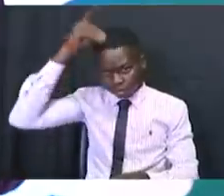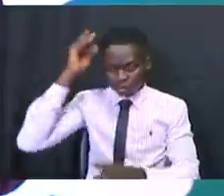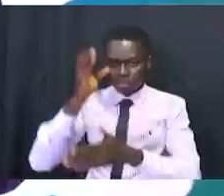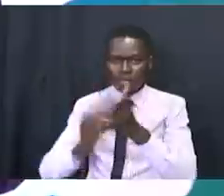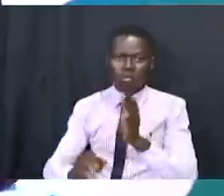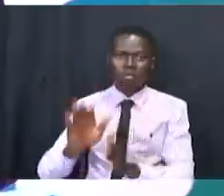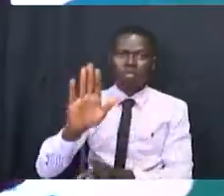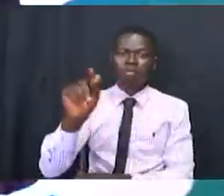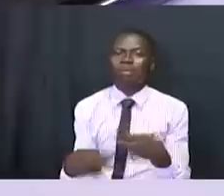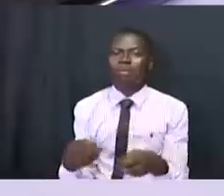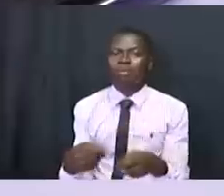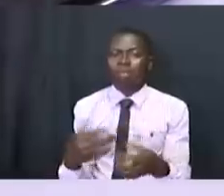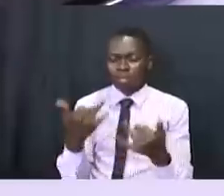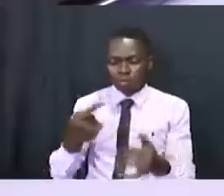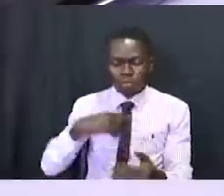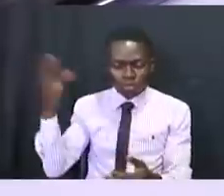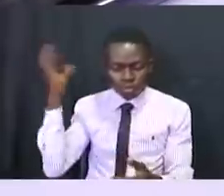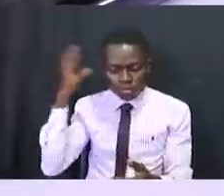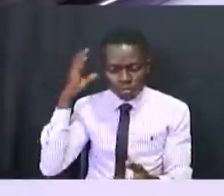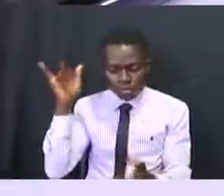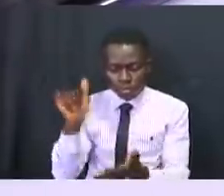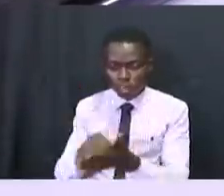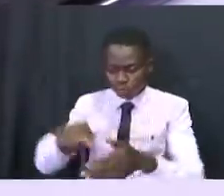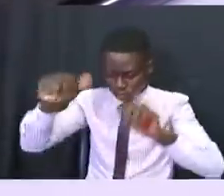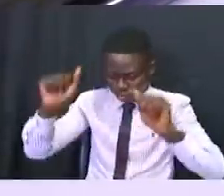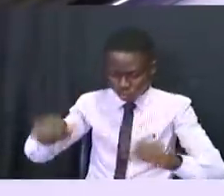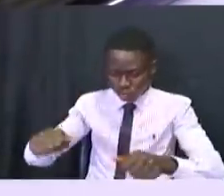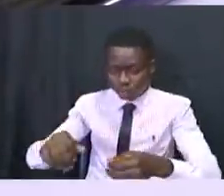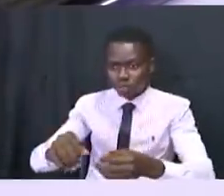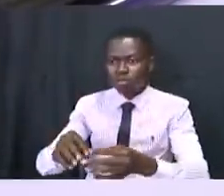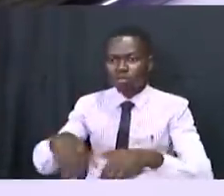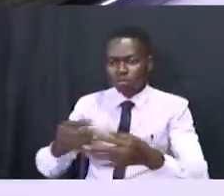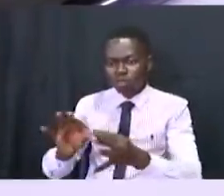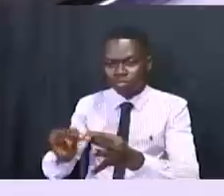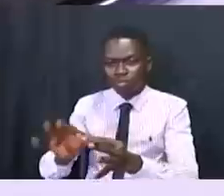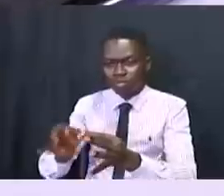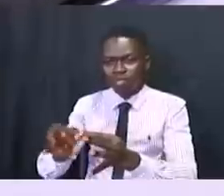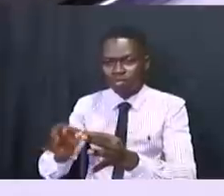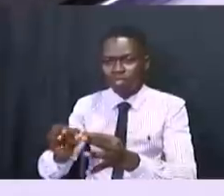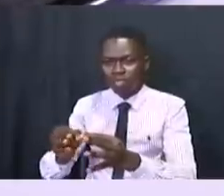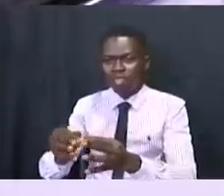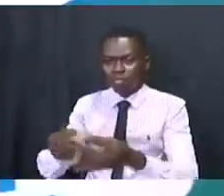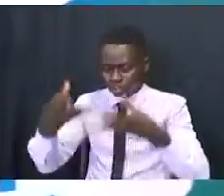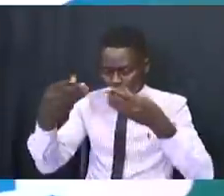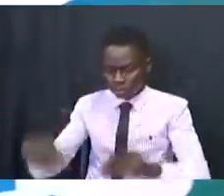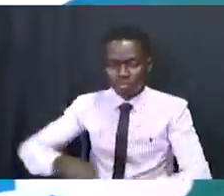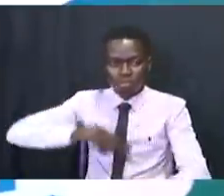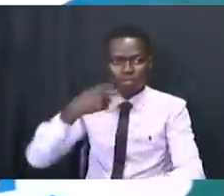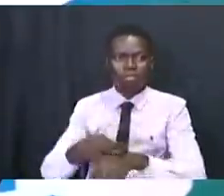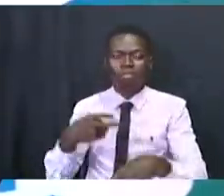16. Now I have heard that you are able to give interpretations and to solve difficult